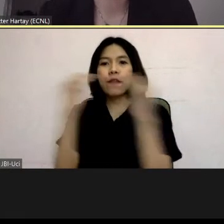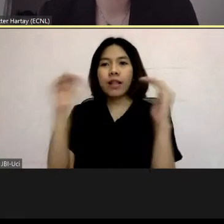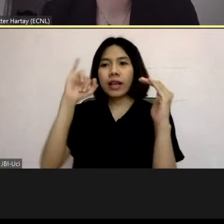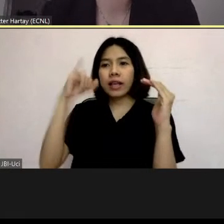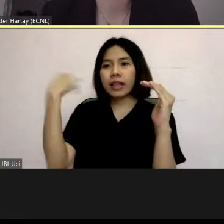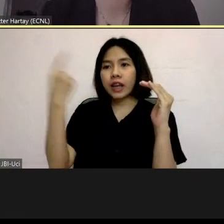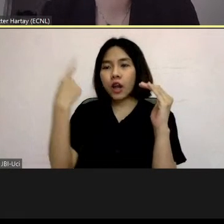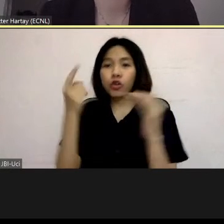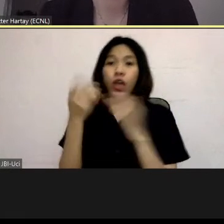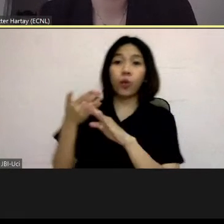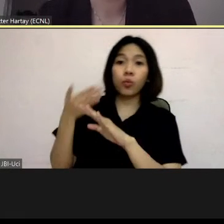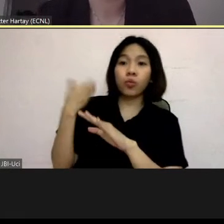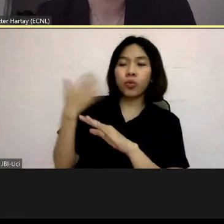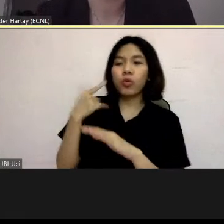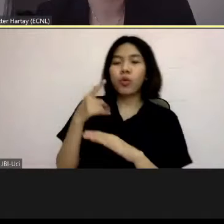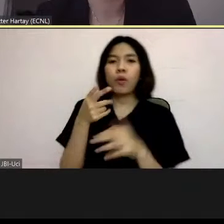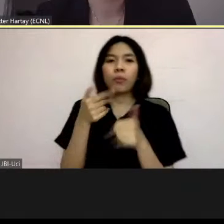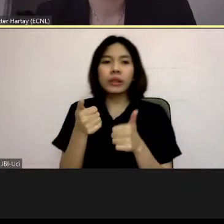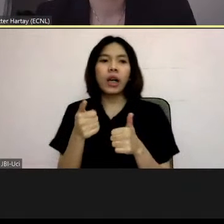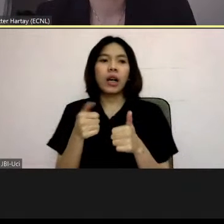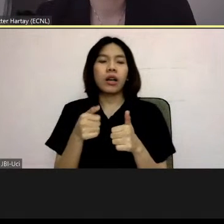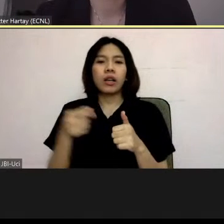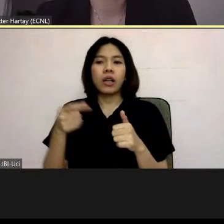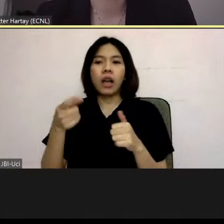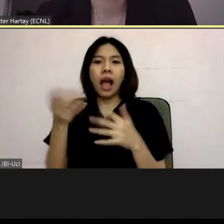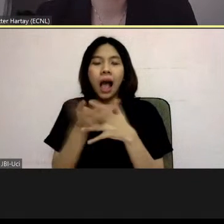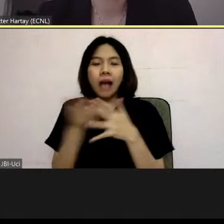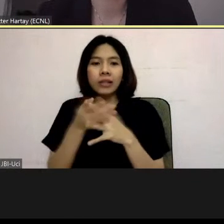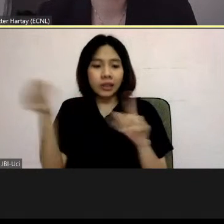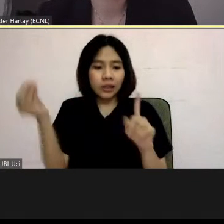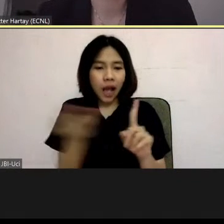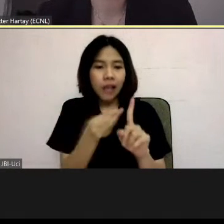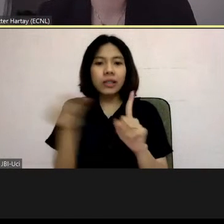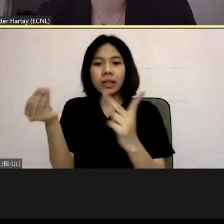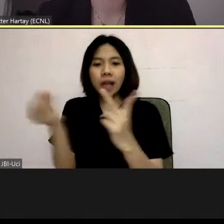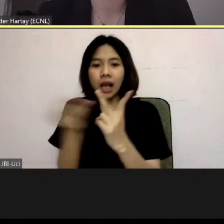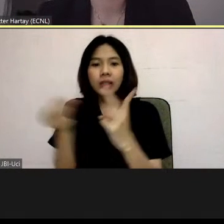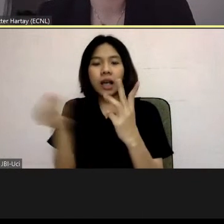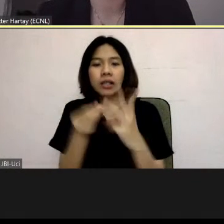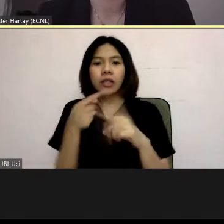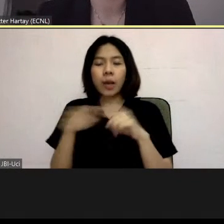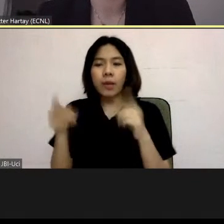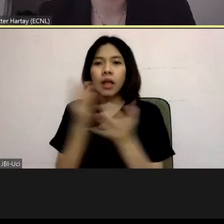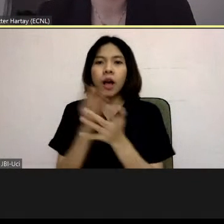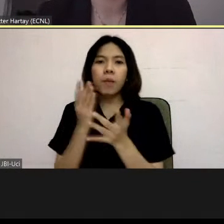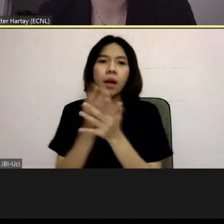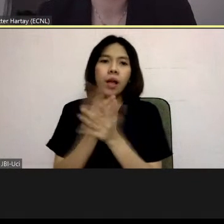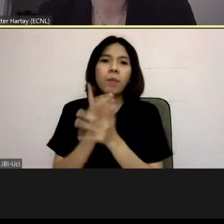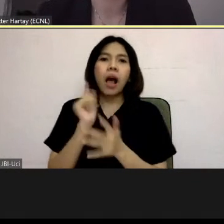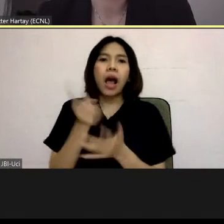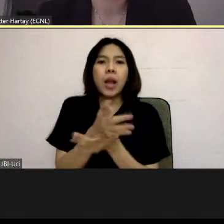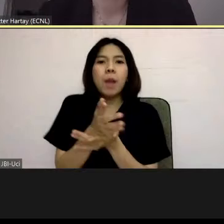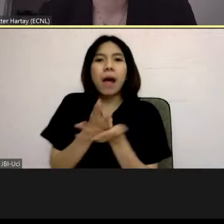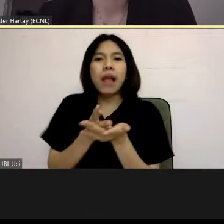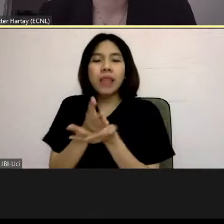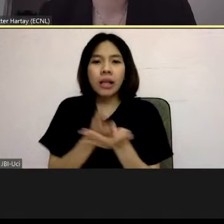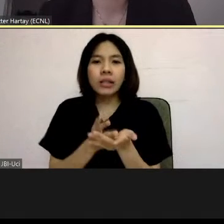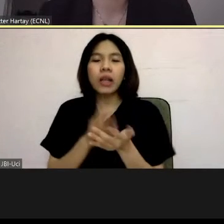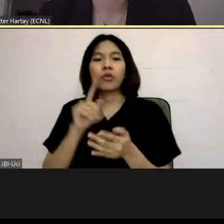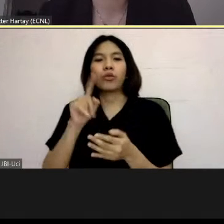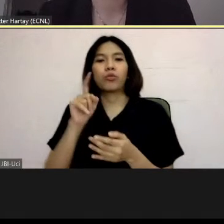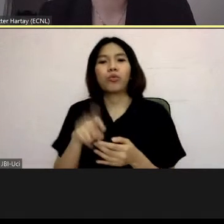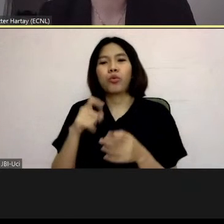treaties, restrictions are the exception, and only insofar as restrictions are necessary and proportionate.